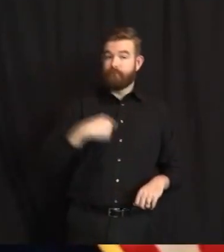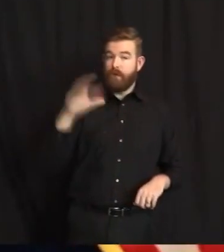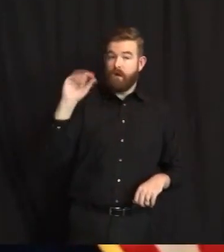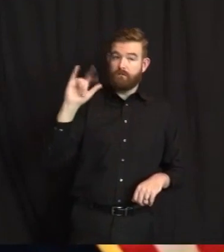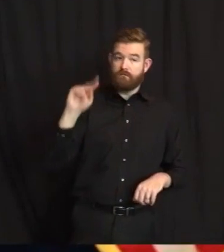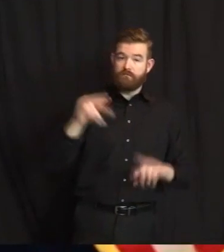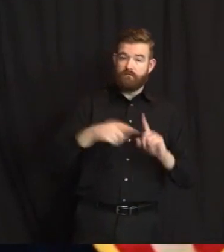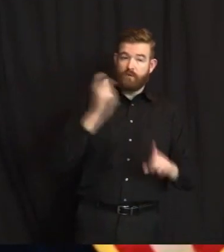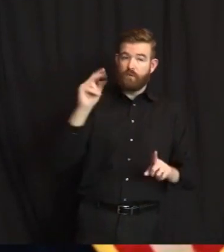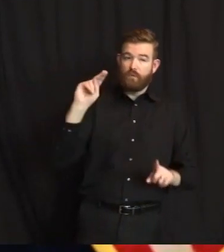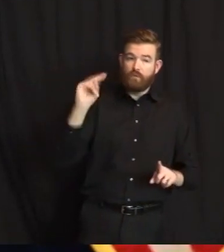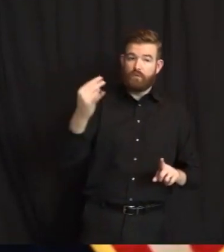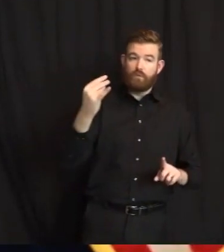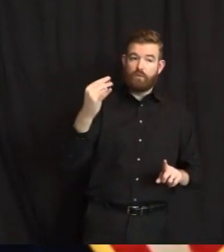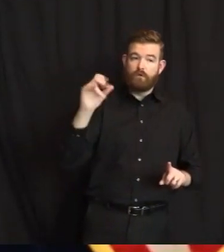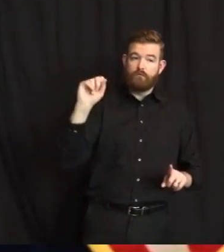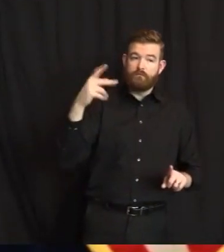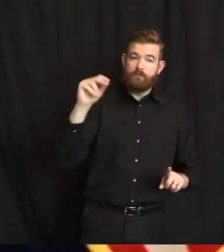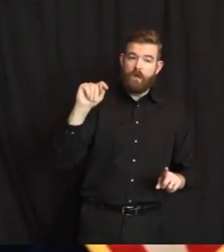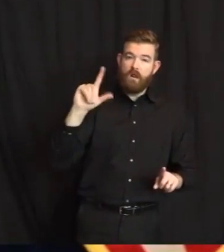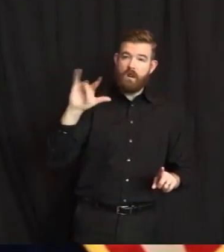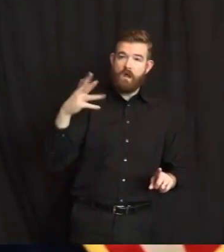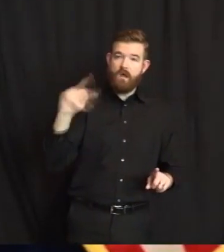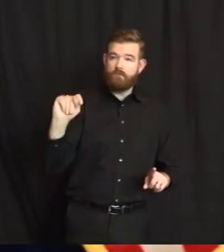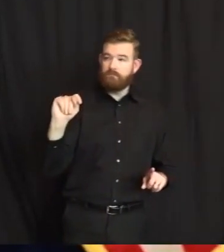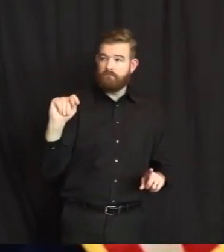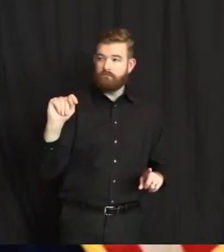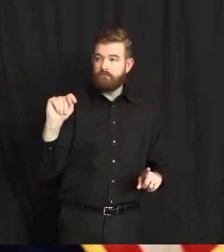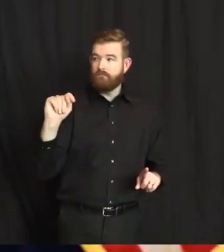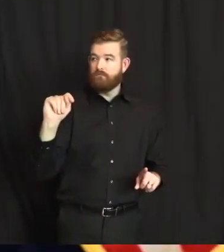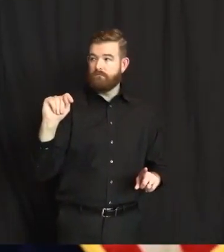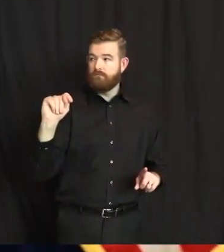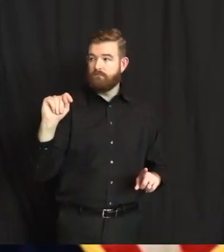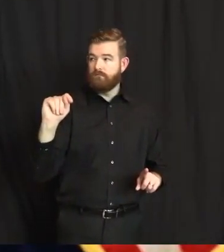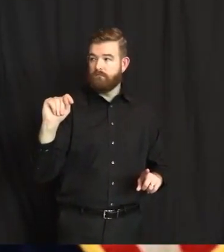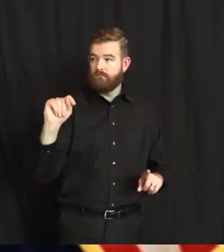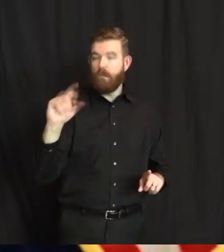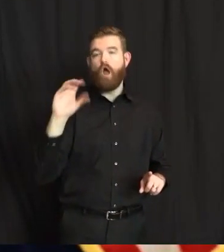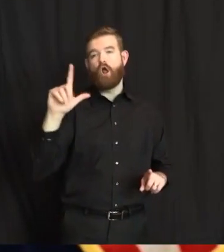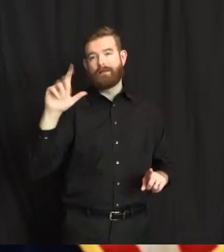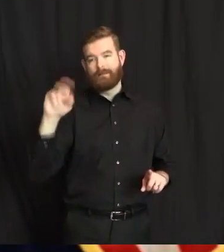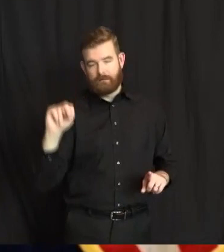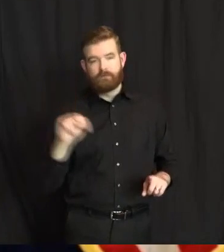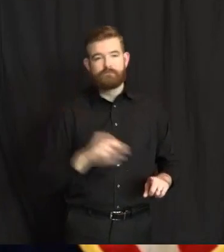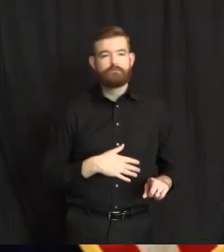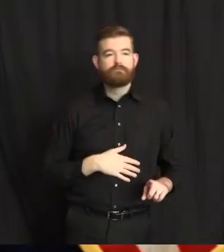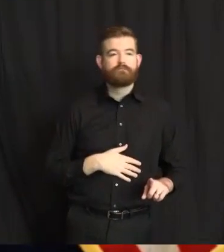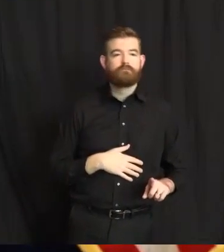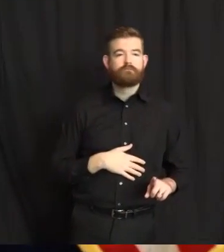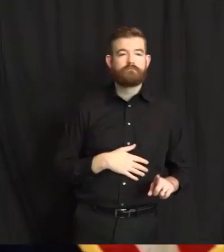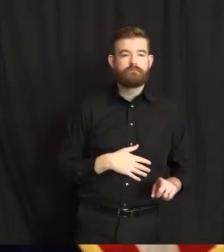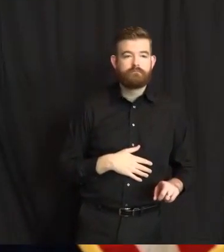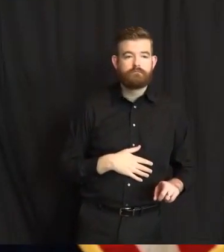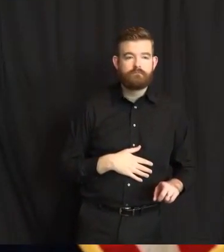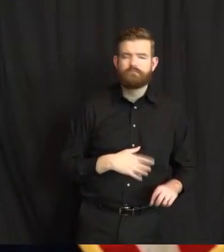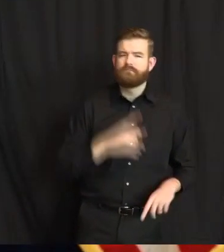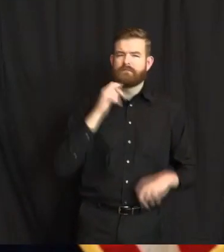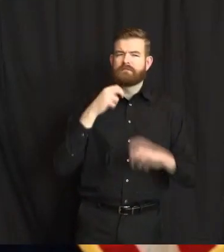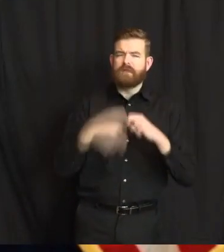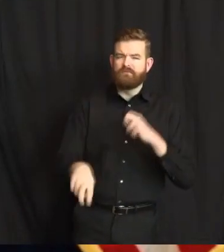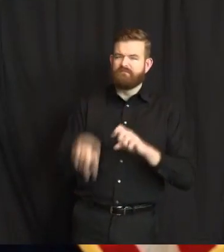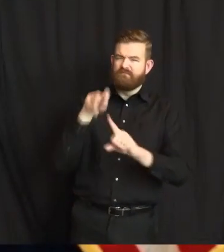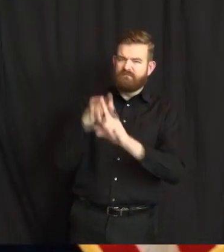for a little bit of leeway with the Commissioner because it's been very difficult to get information out of the Department of Corrections to date.